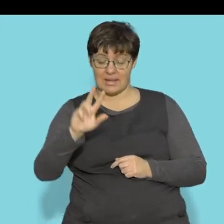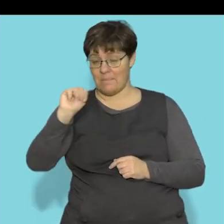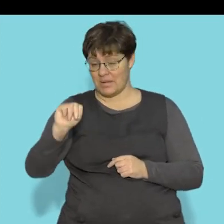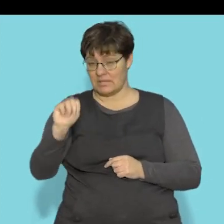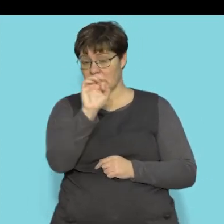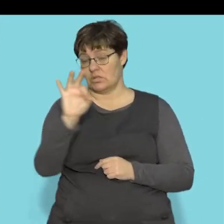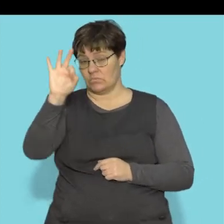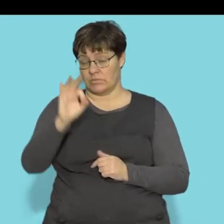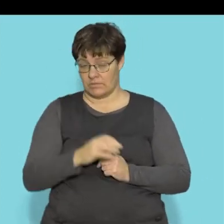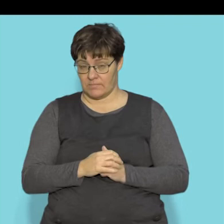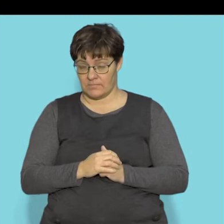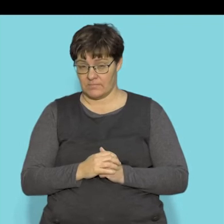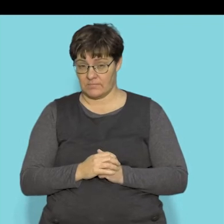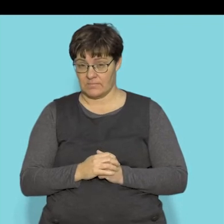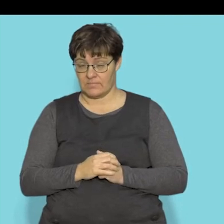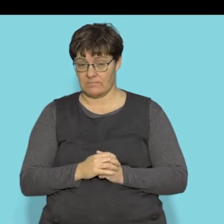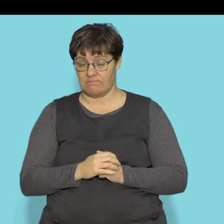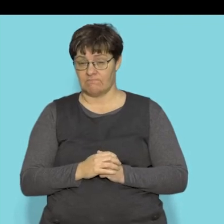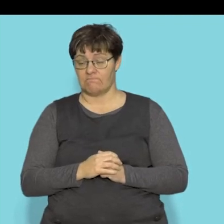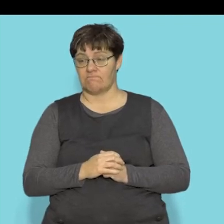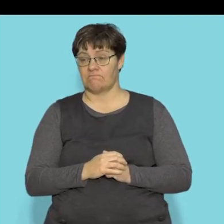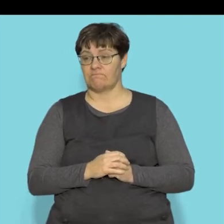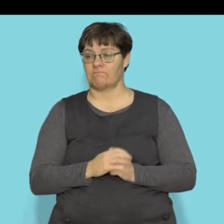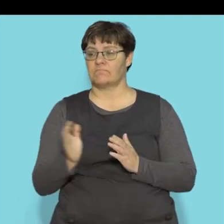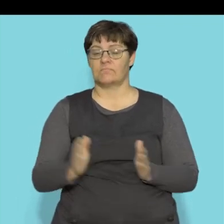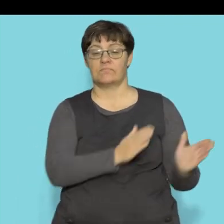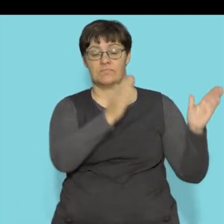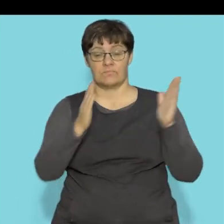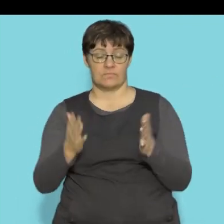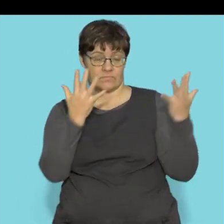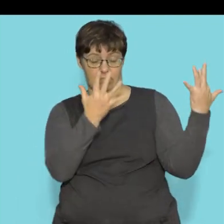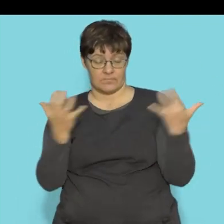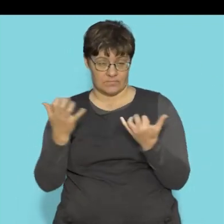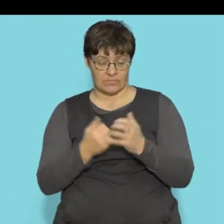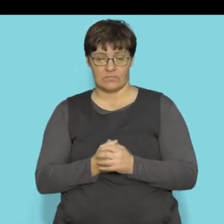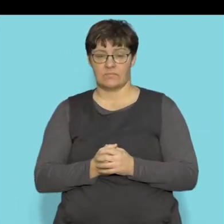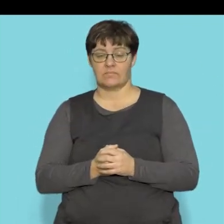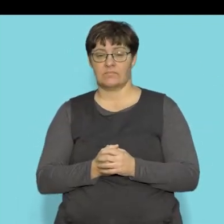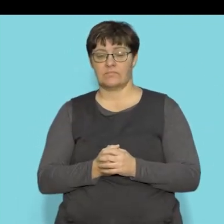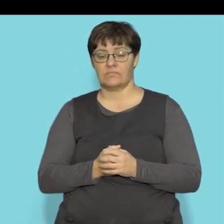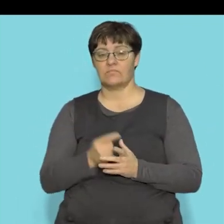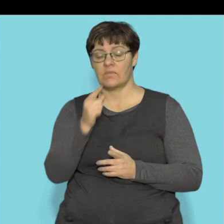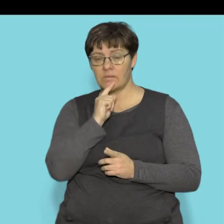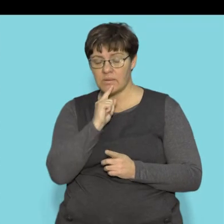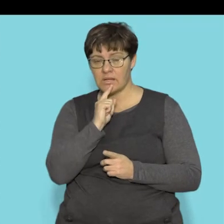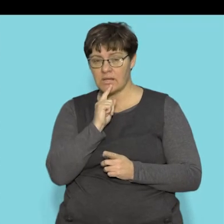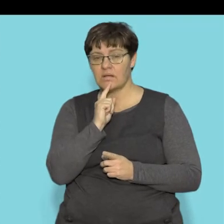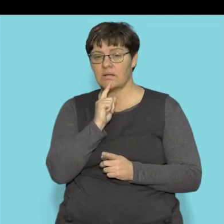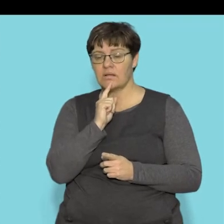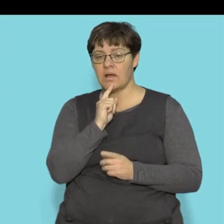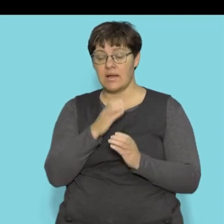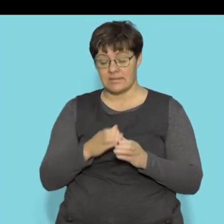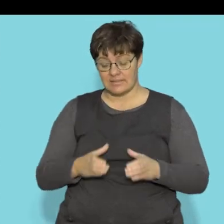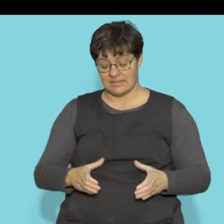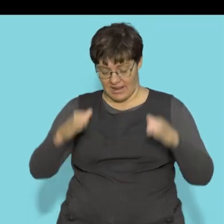0,18 meters cubed. Great, so now let's move on to the next calculation, and that is going to be the volume of